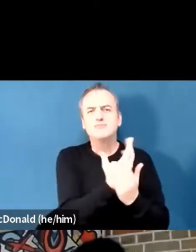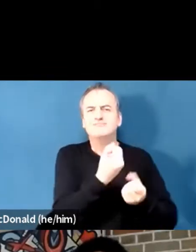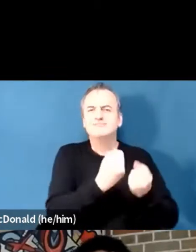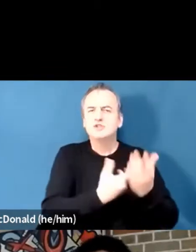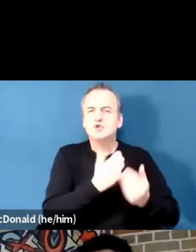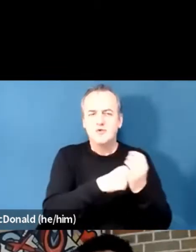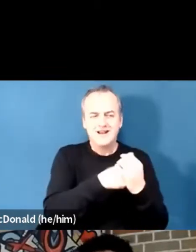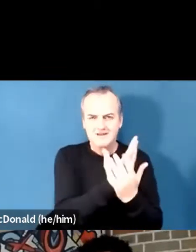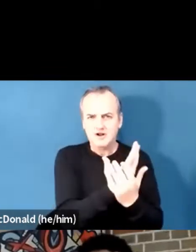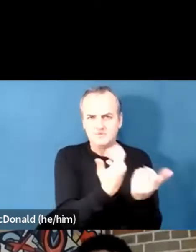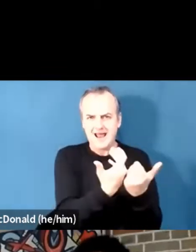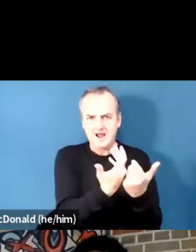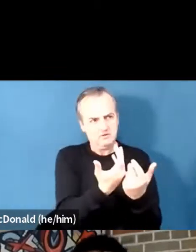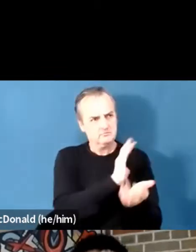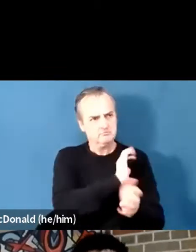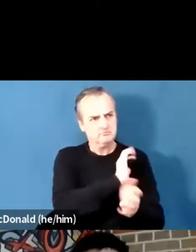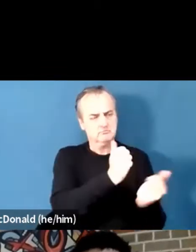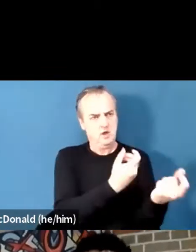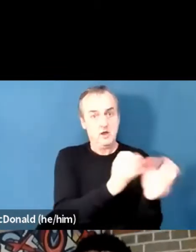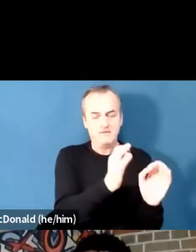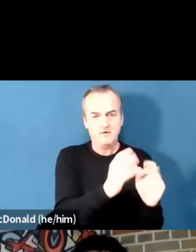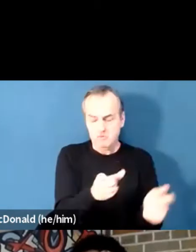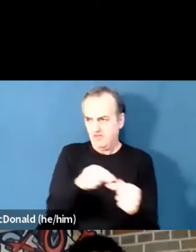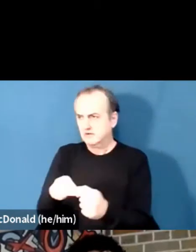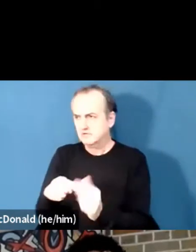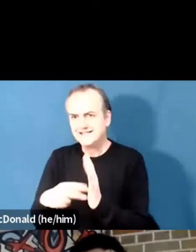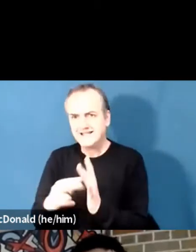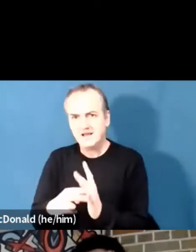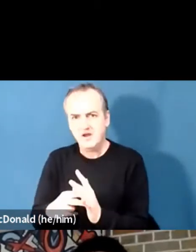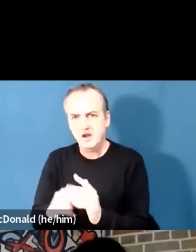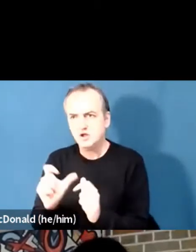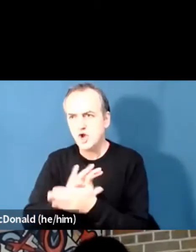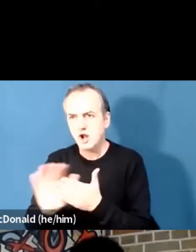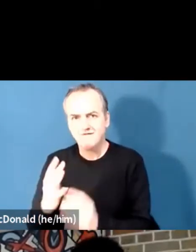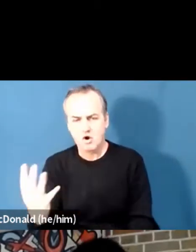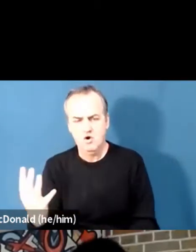that vessel in a kind of way. And then all of a sudden I was introduced into Channel 4 with